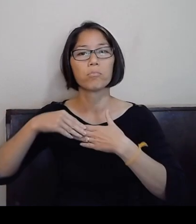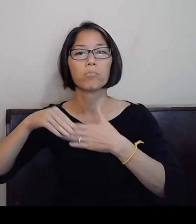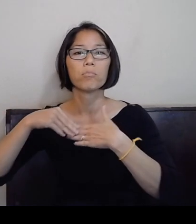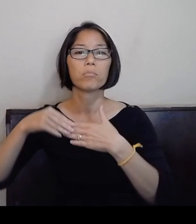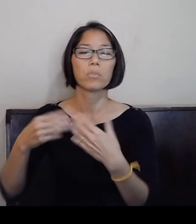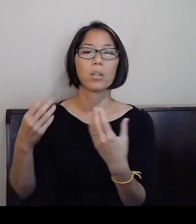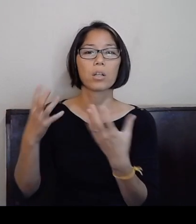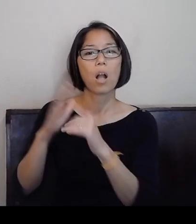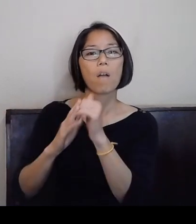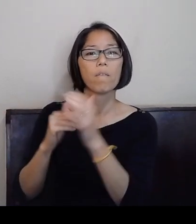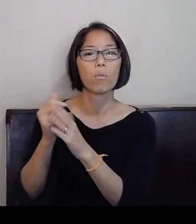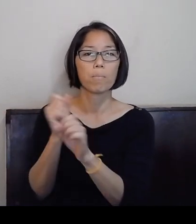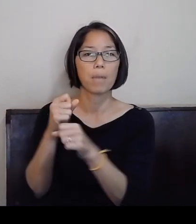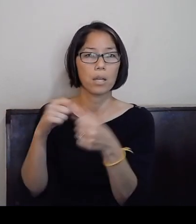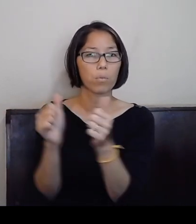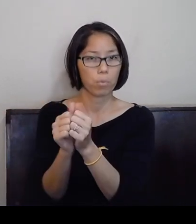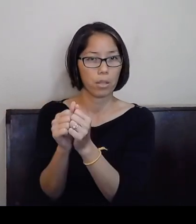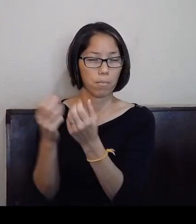materials.